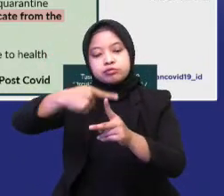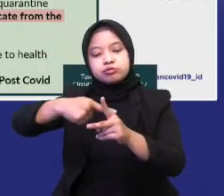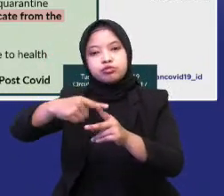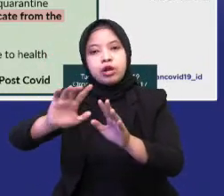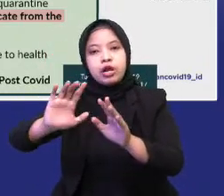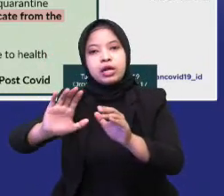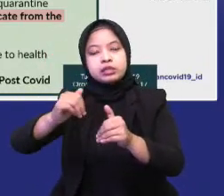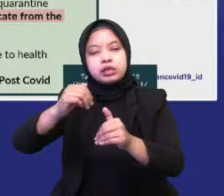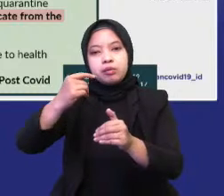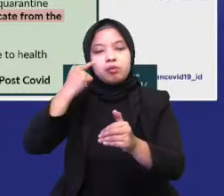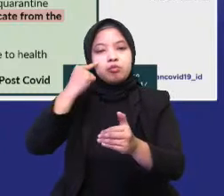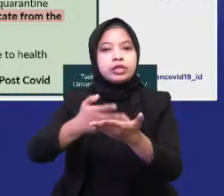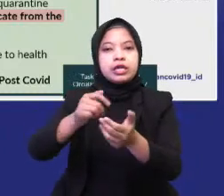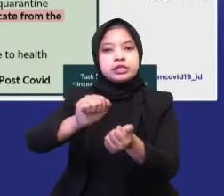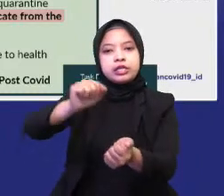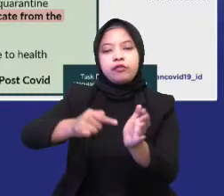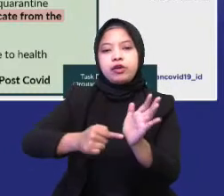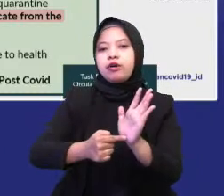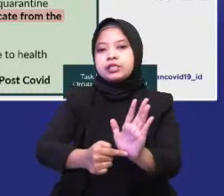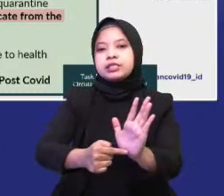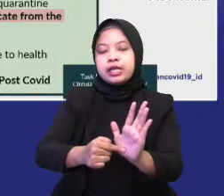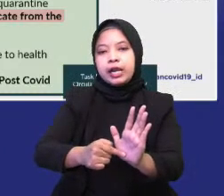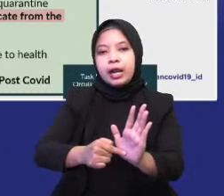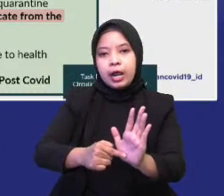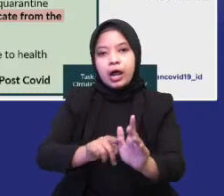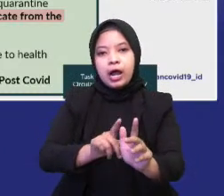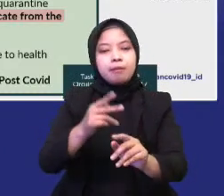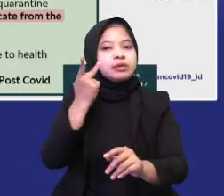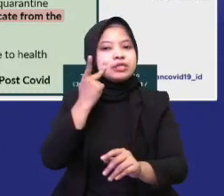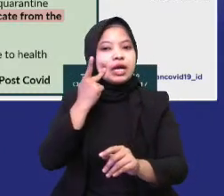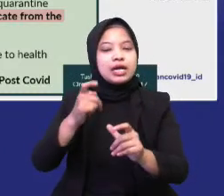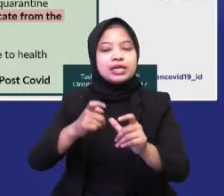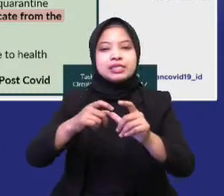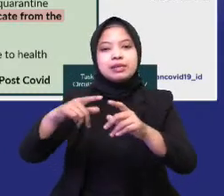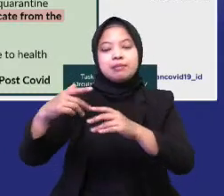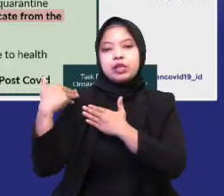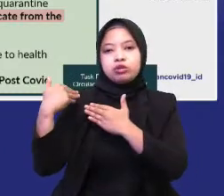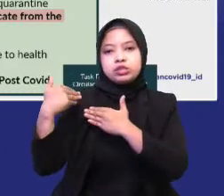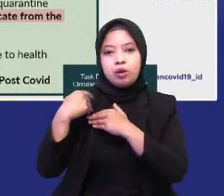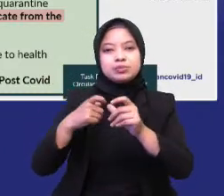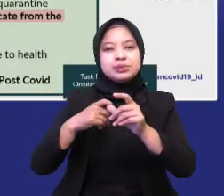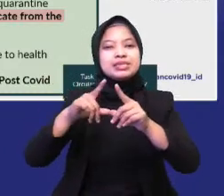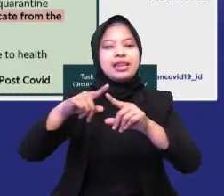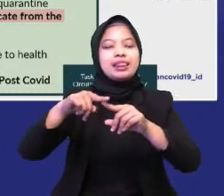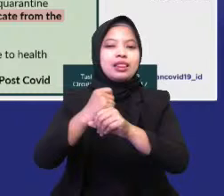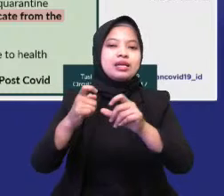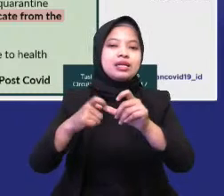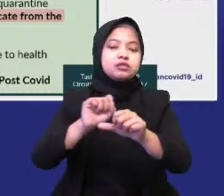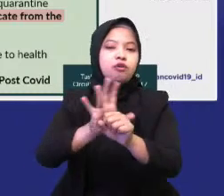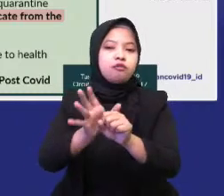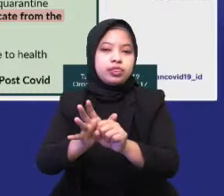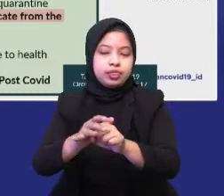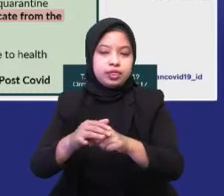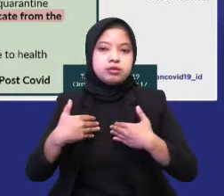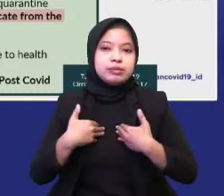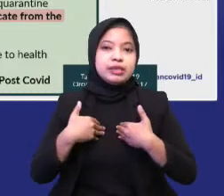of 37.5 degrees Celsius and people classified as post-COVID recovery.